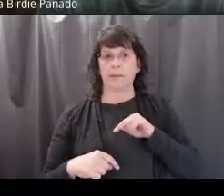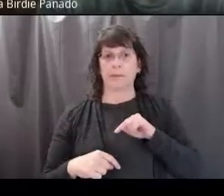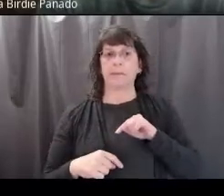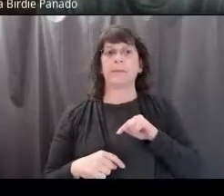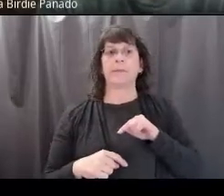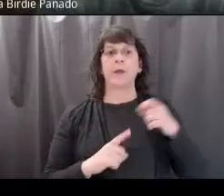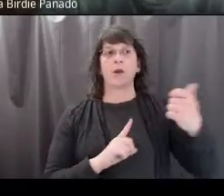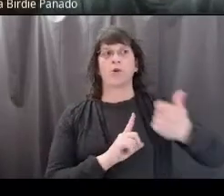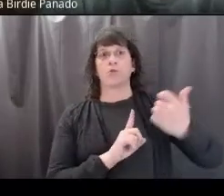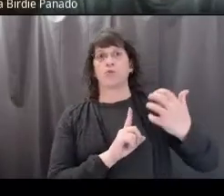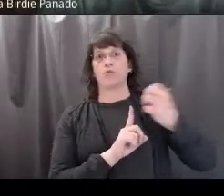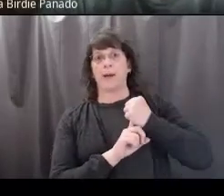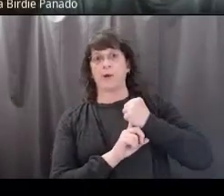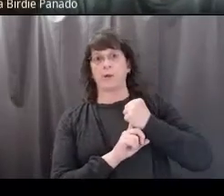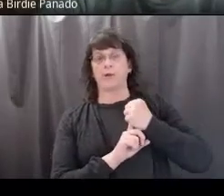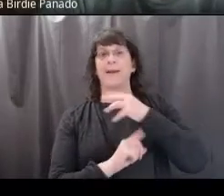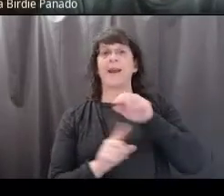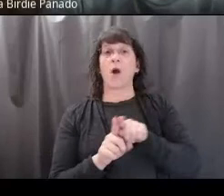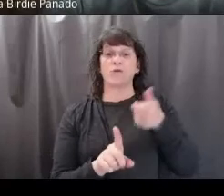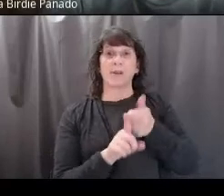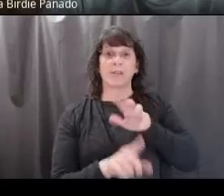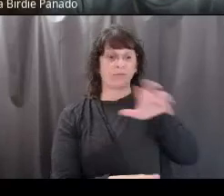predators and catch prey